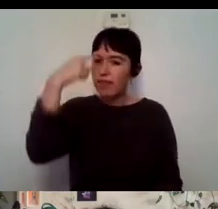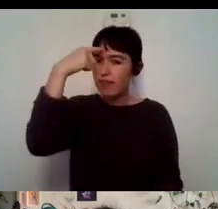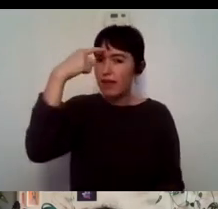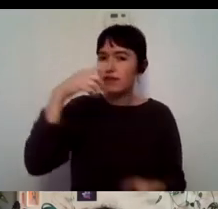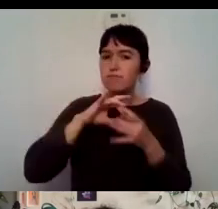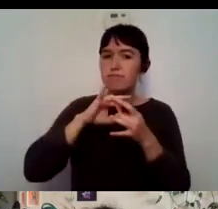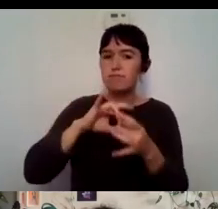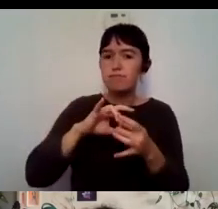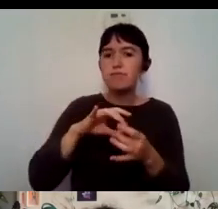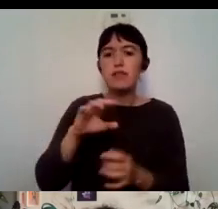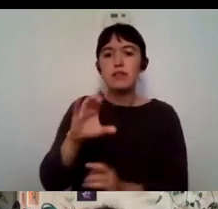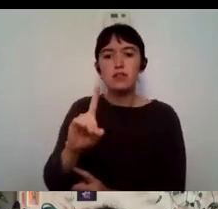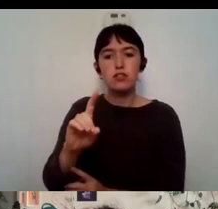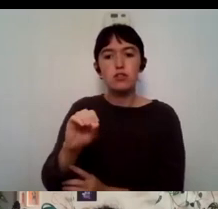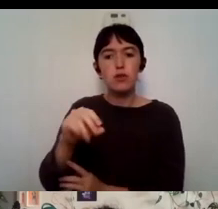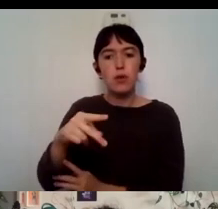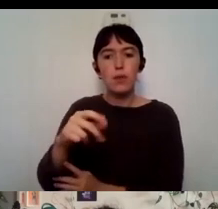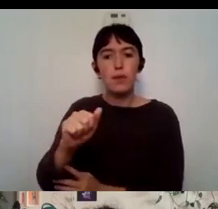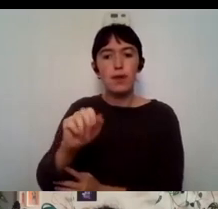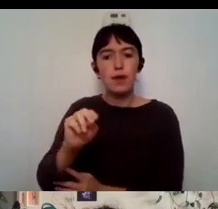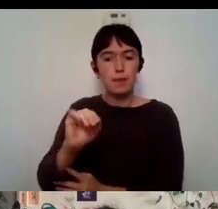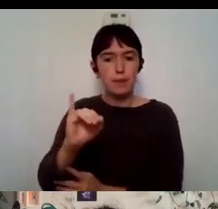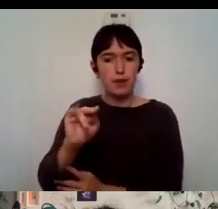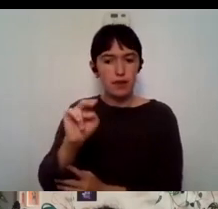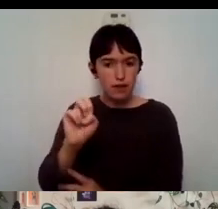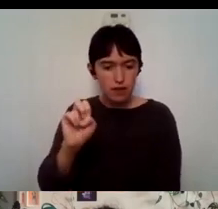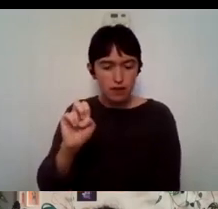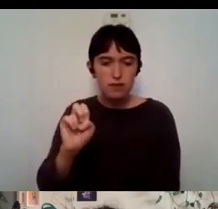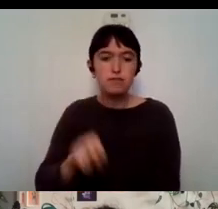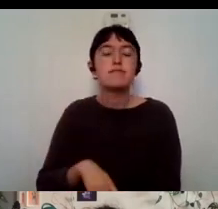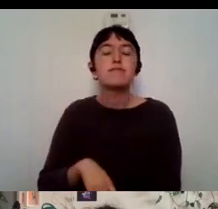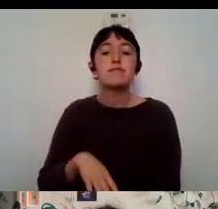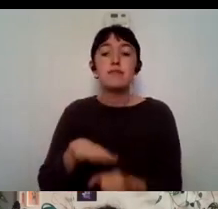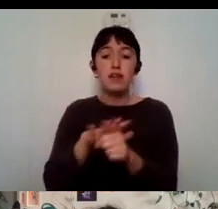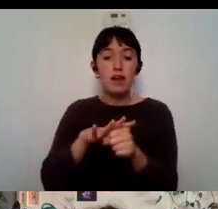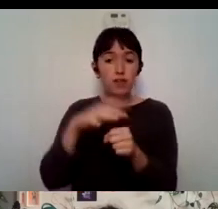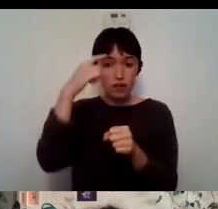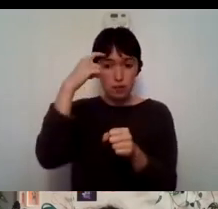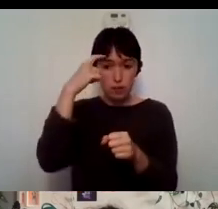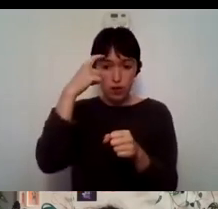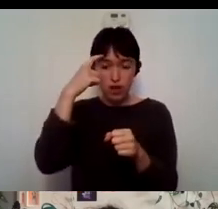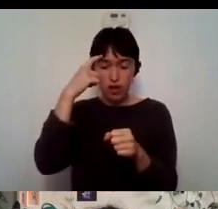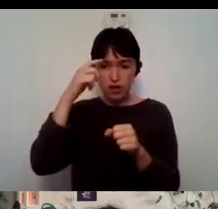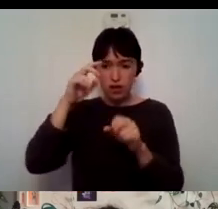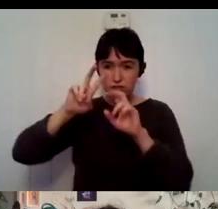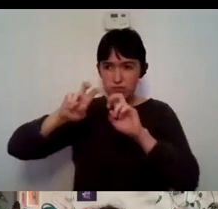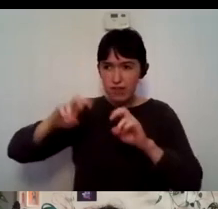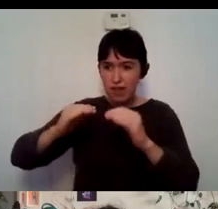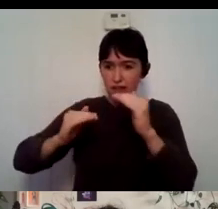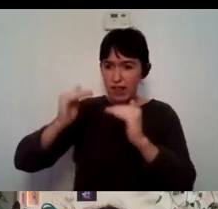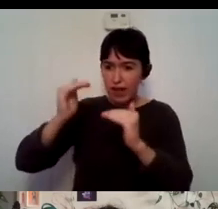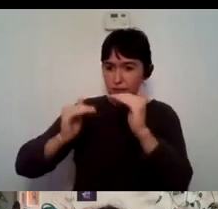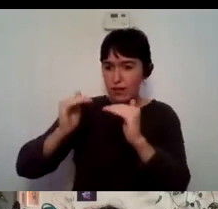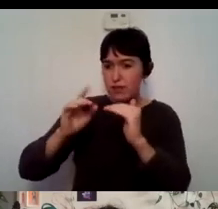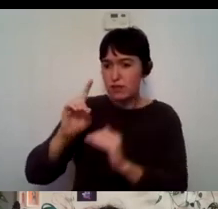called dopamine. There's an area of the brain that looks at the levels of dopamine within the brain, and we